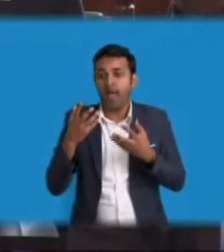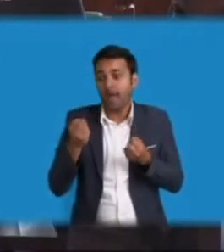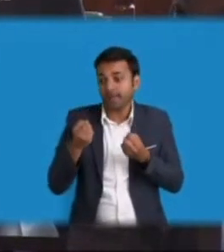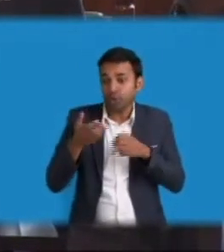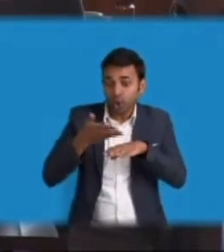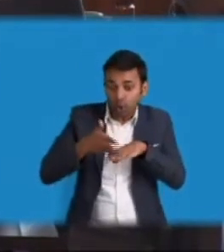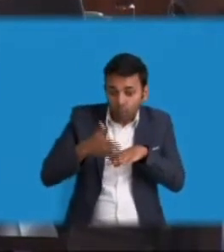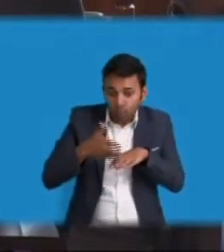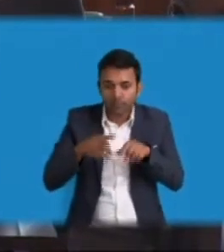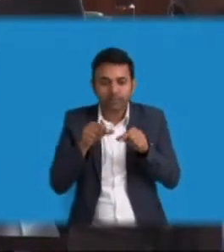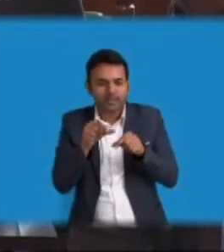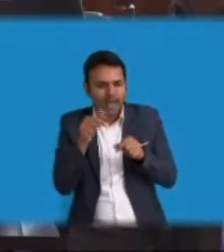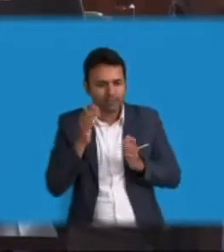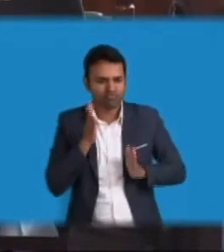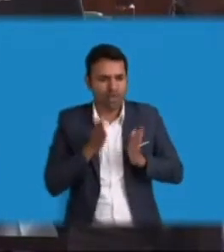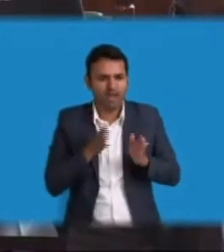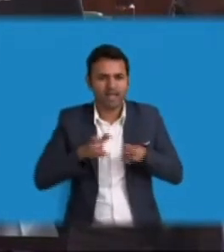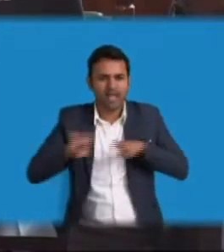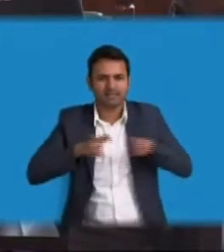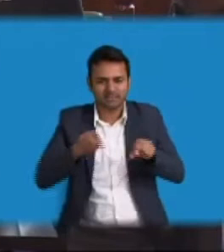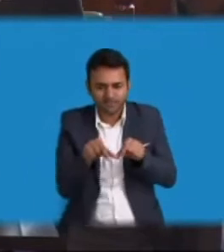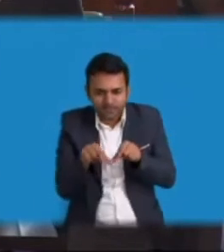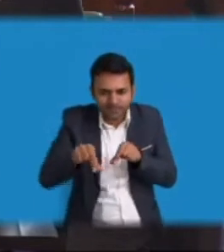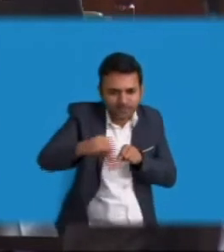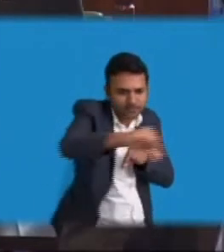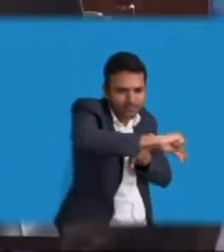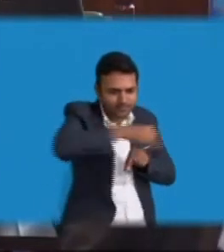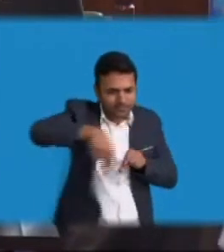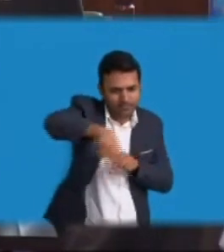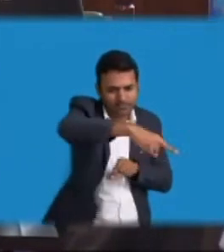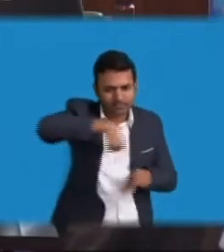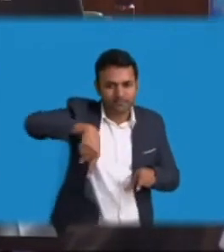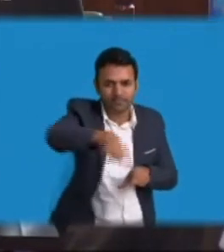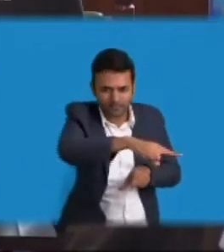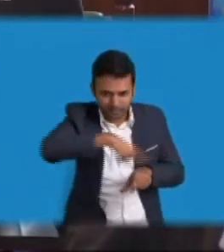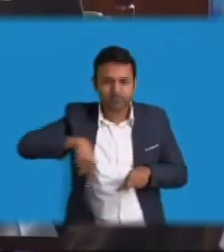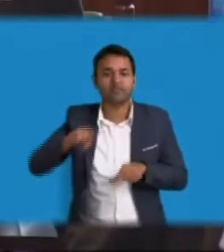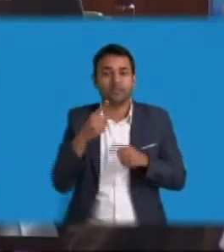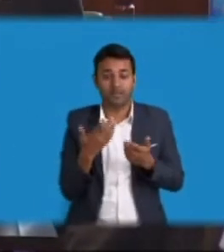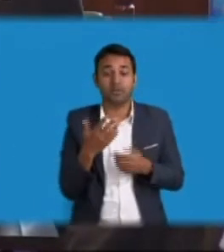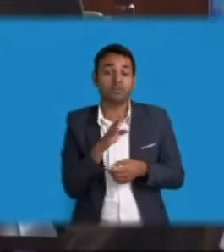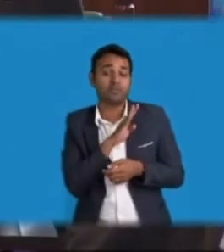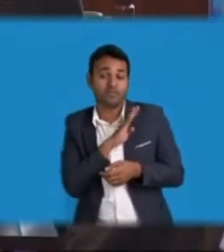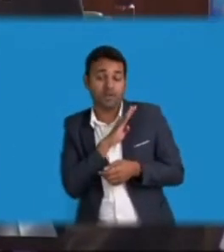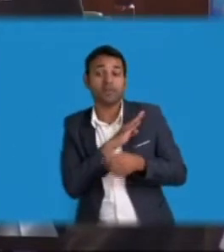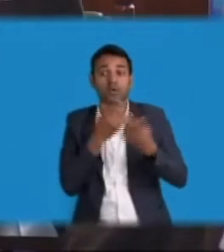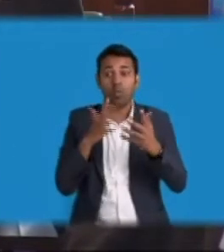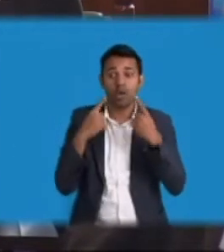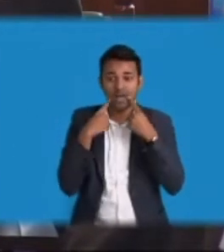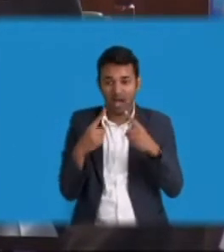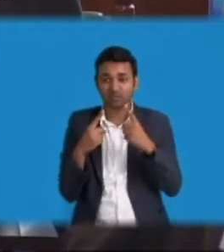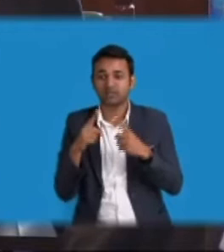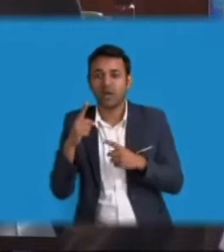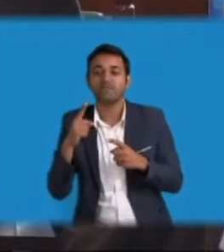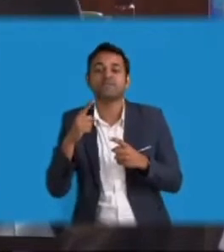inclusion, as mentioned by the Honourable Prime Minister in his opening speech, we shall see people in the Greater Western Division Viti level enjoy